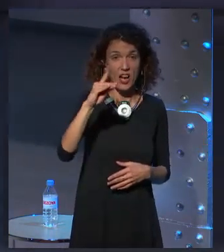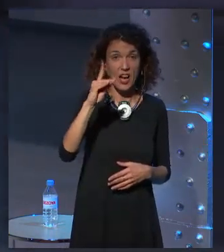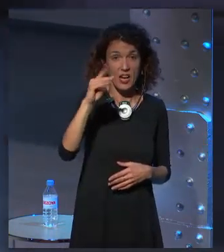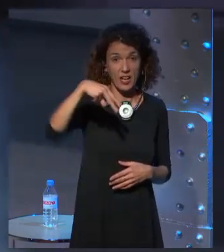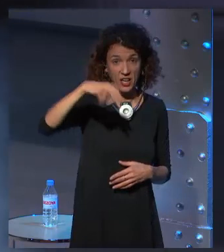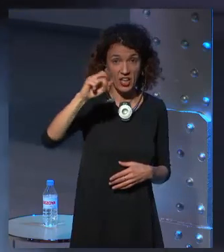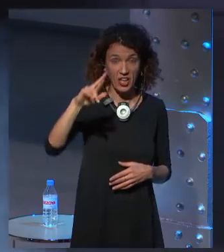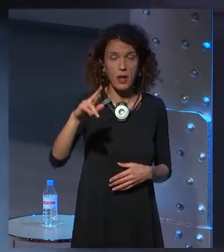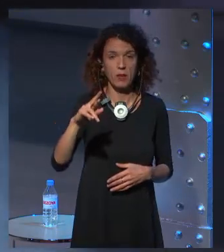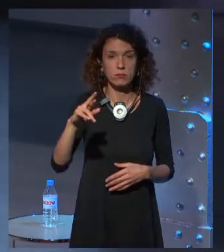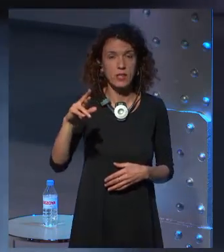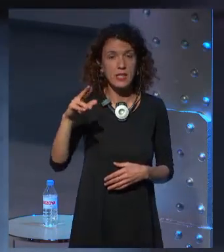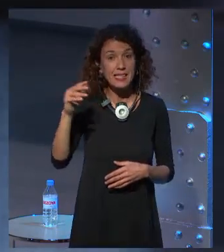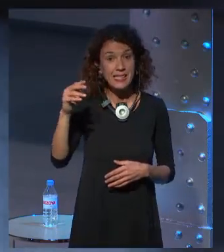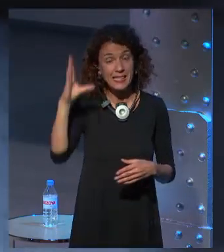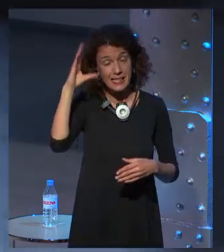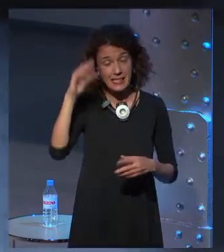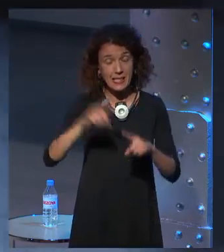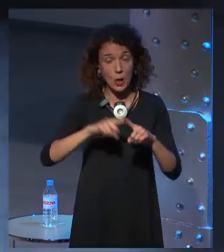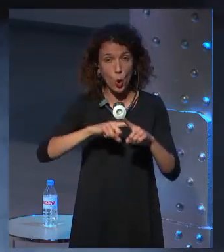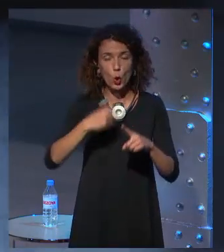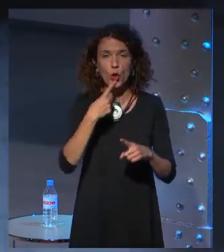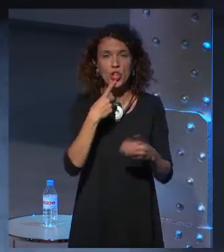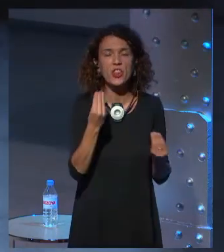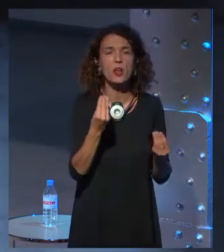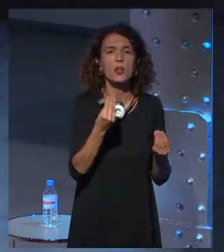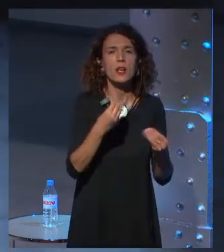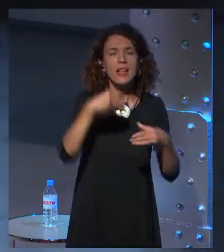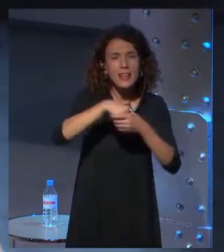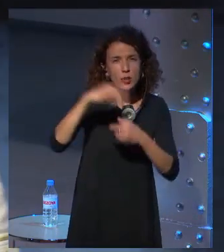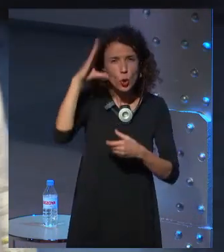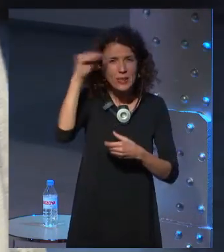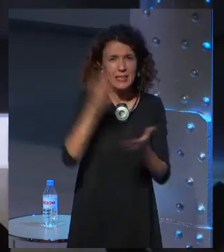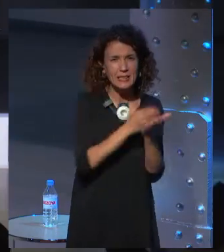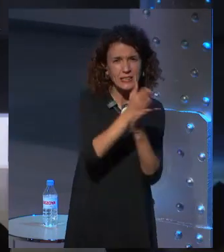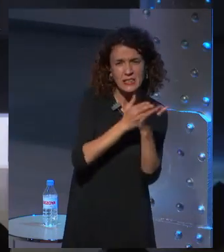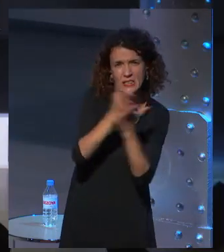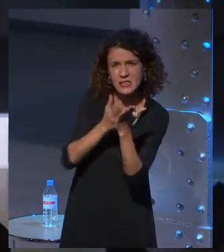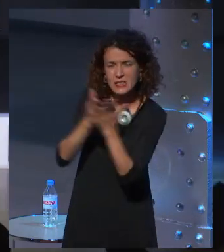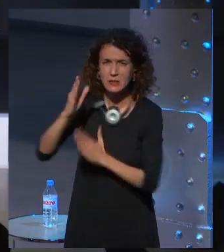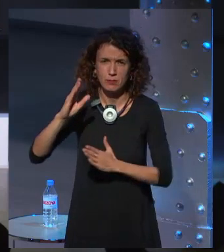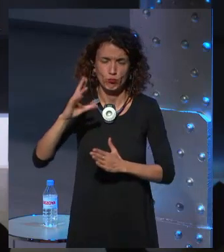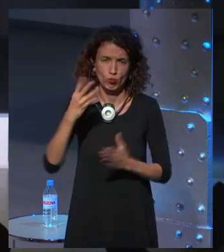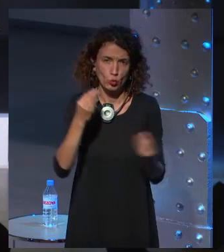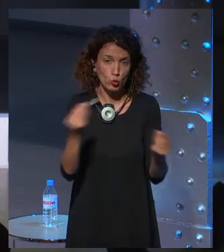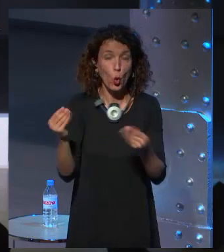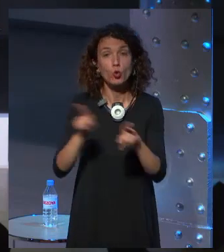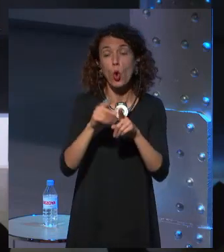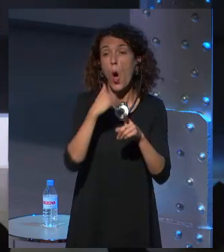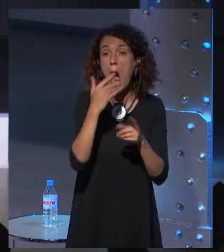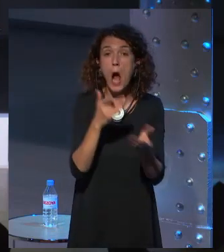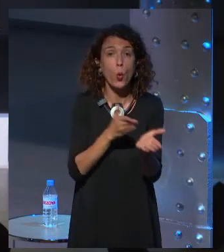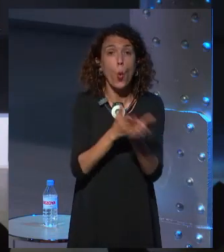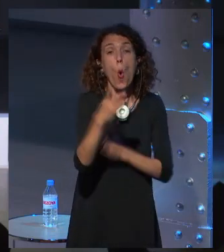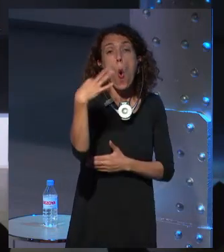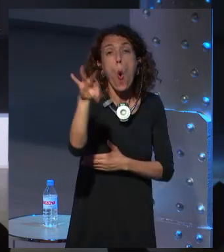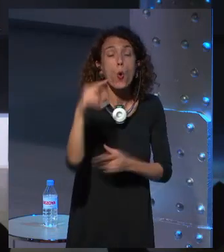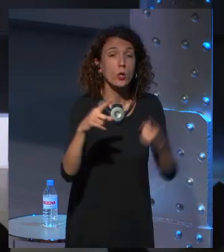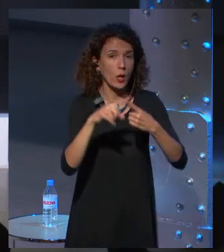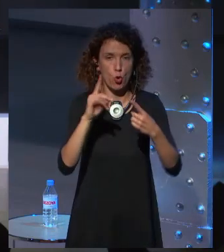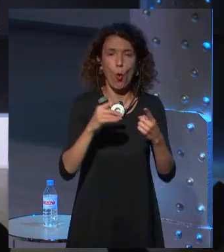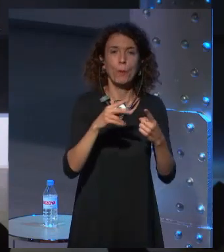postulated that actually we have multiple kinds of intelligence, right? That it's not just one continuum, that we have verbal,